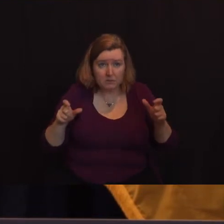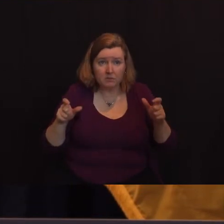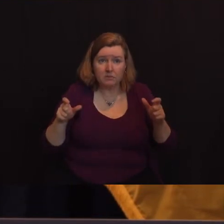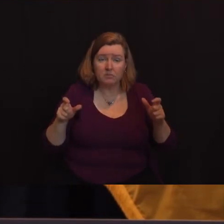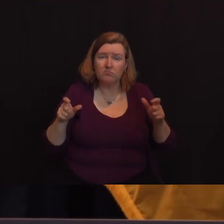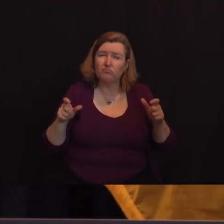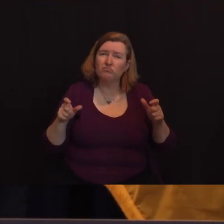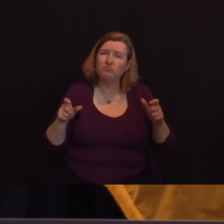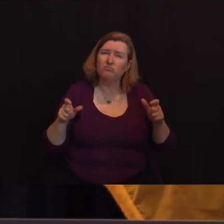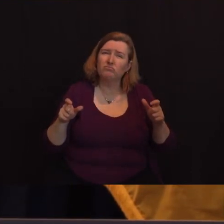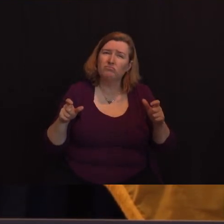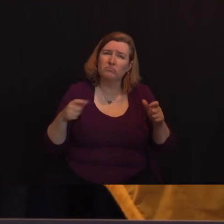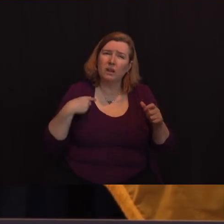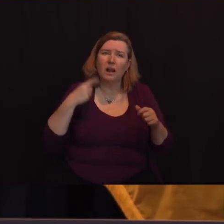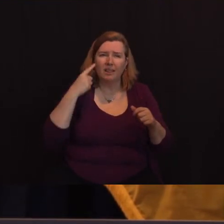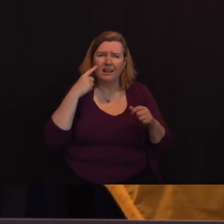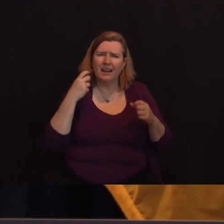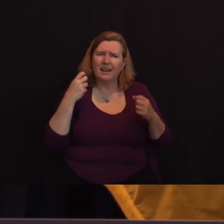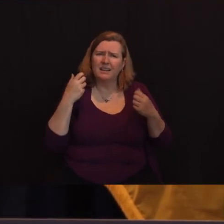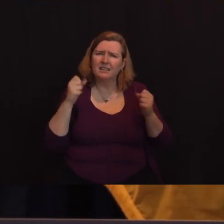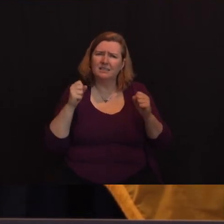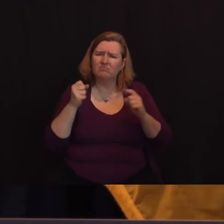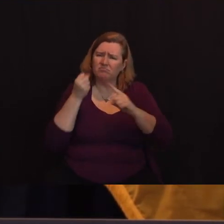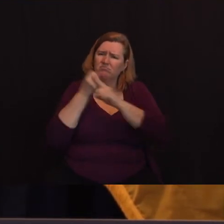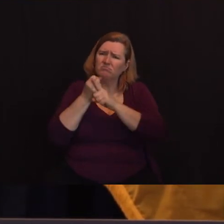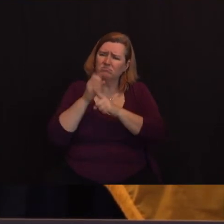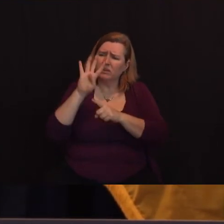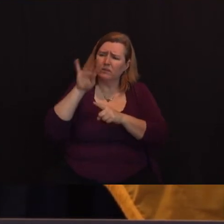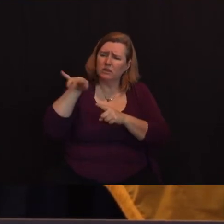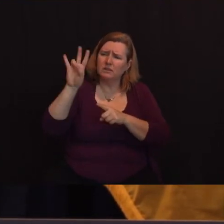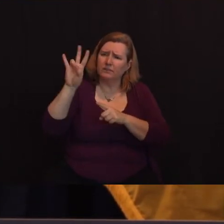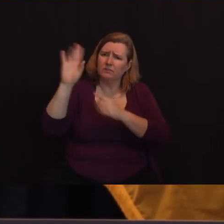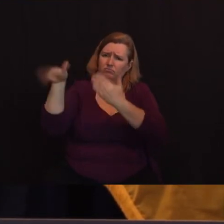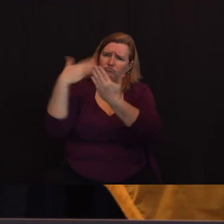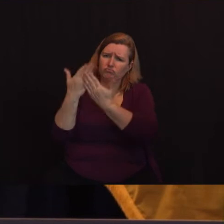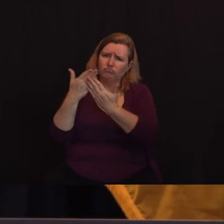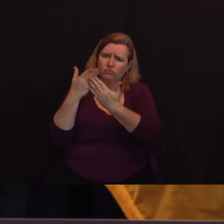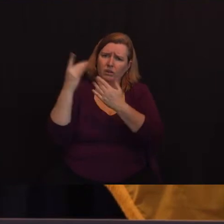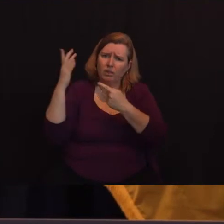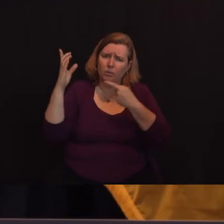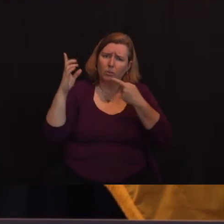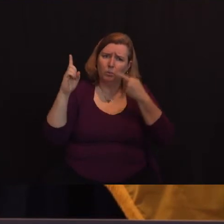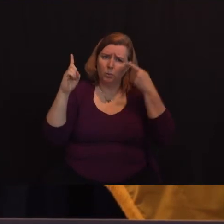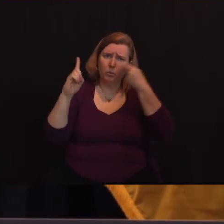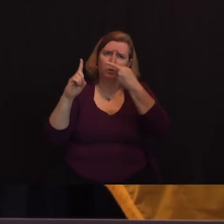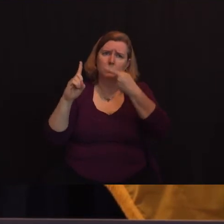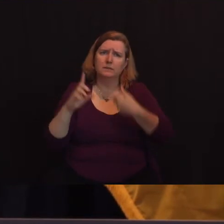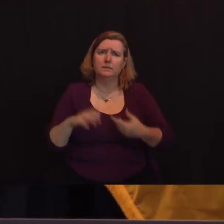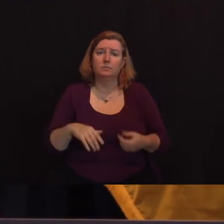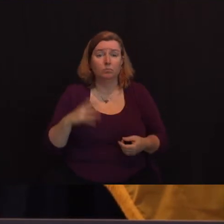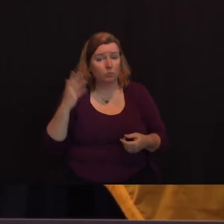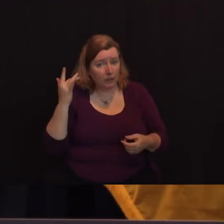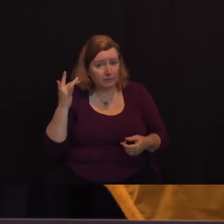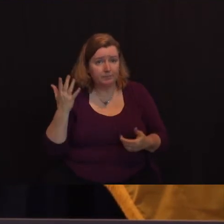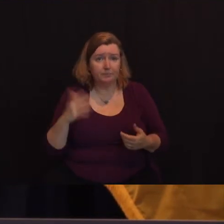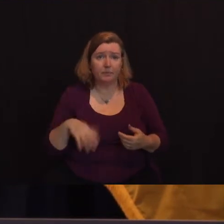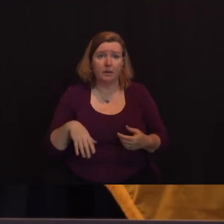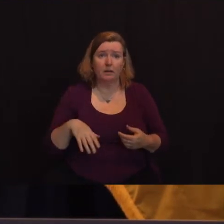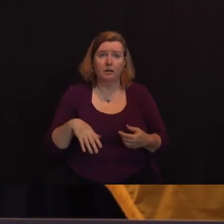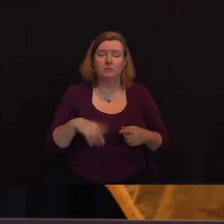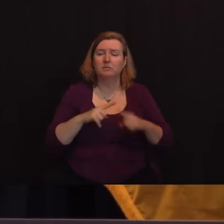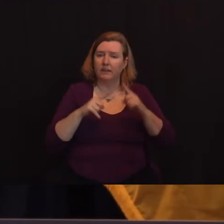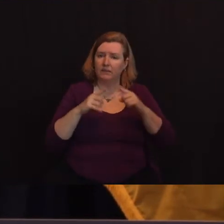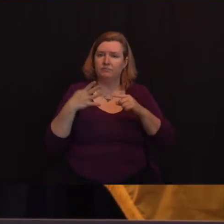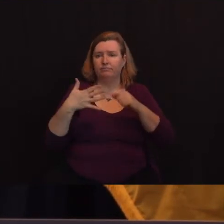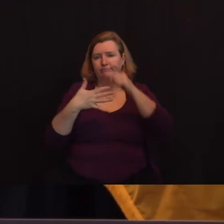it's a combination of some very different things. Hey, the numbers are getting better. I haven't been